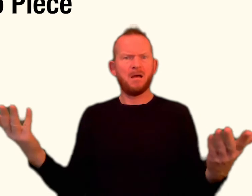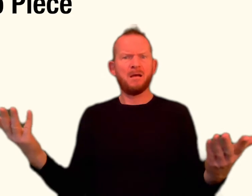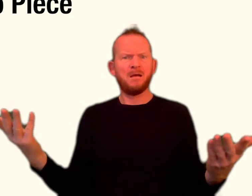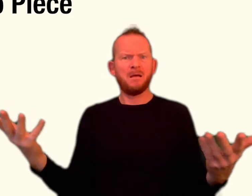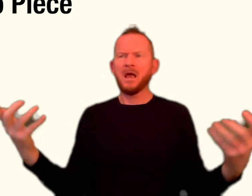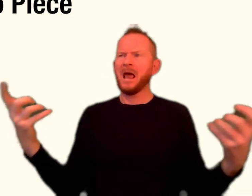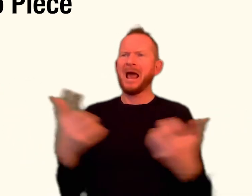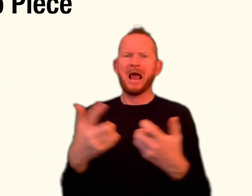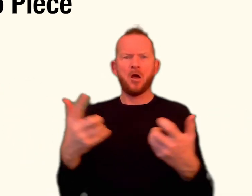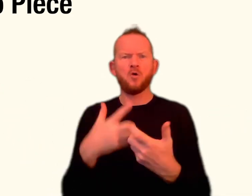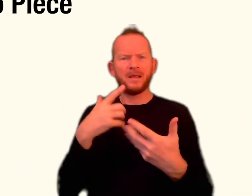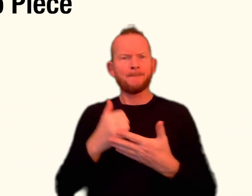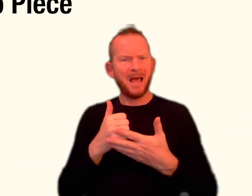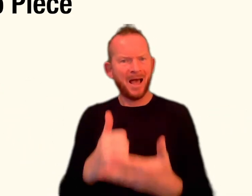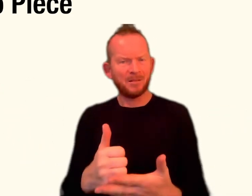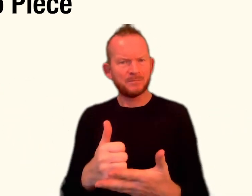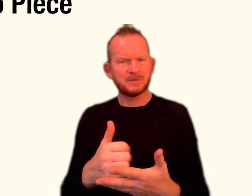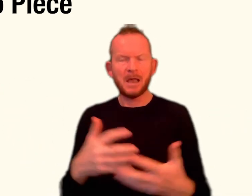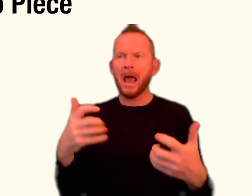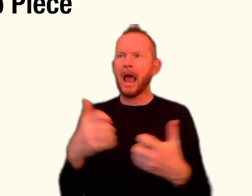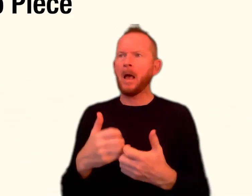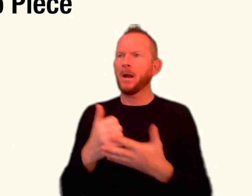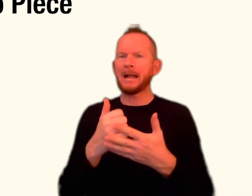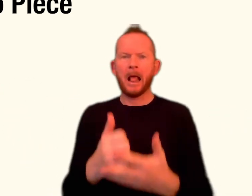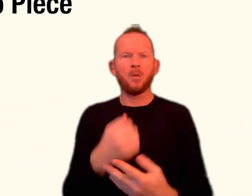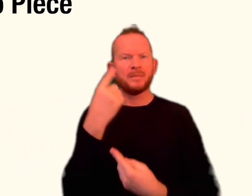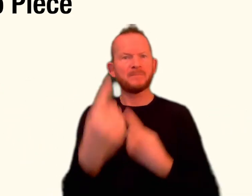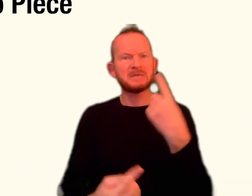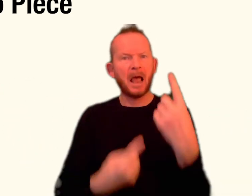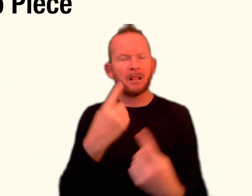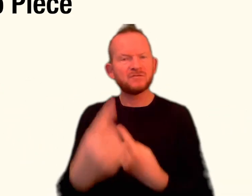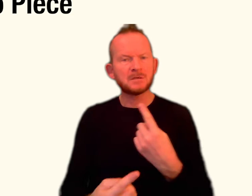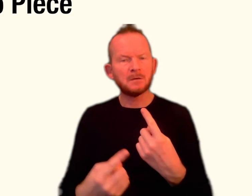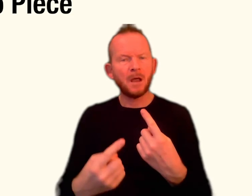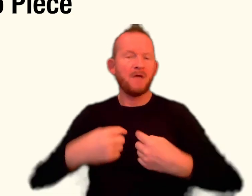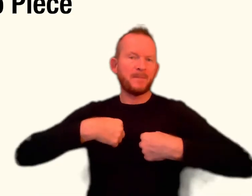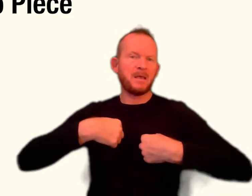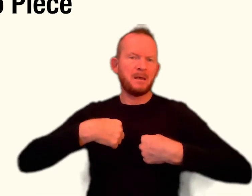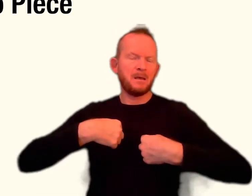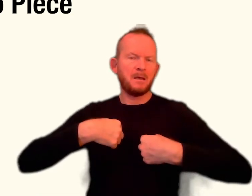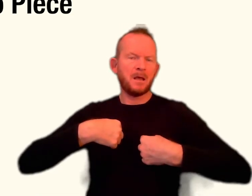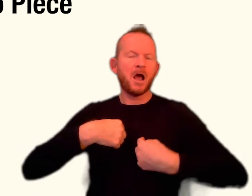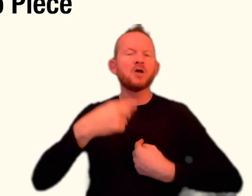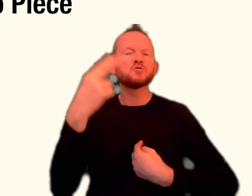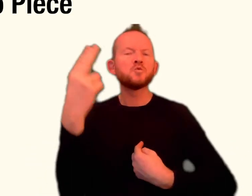how they can be helped, how they can help themselves. For me, school should